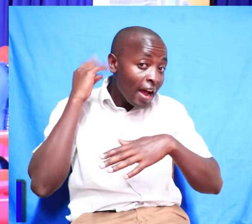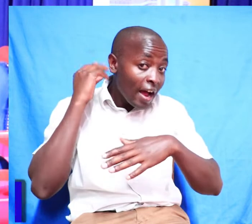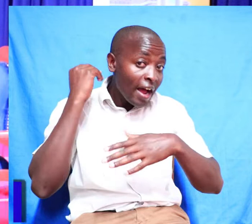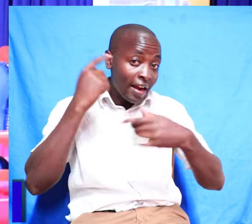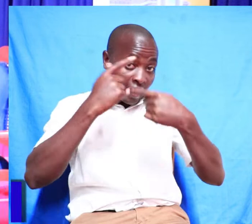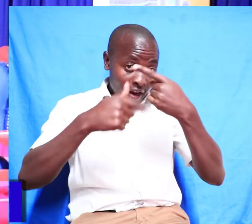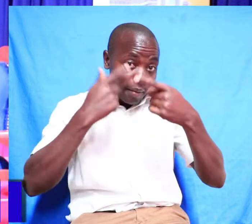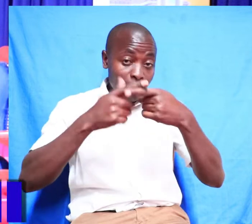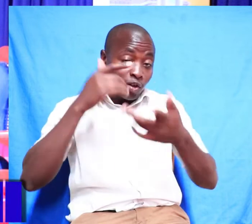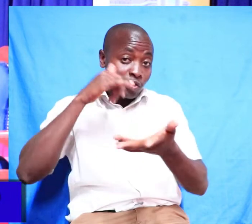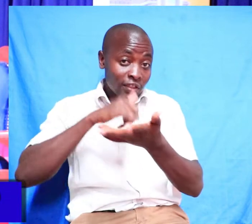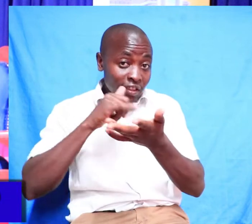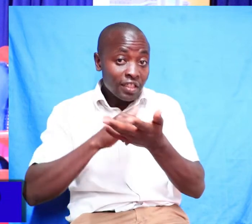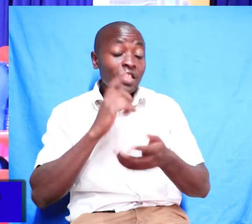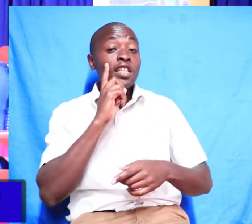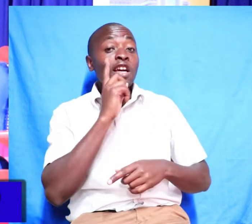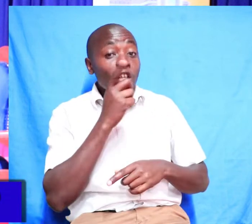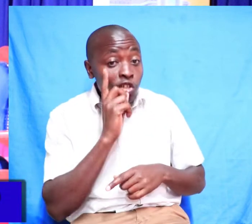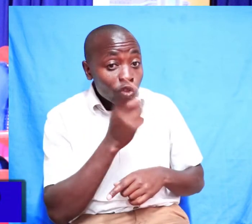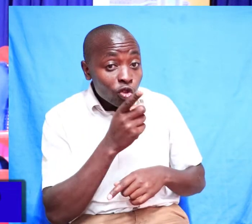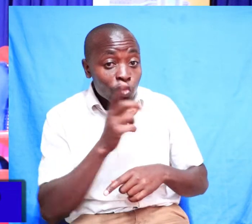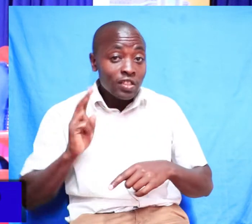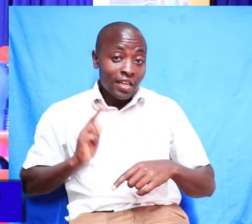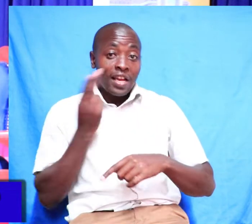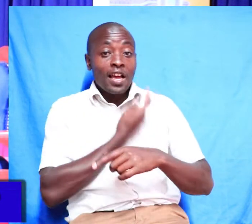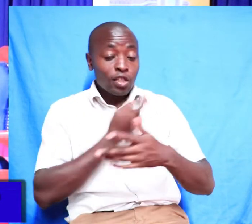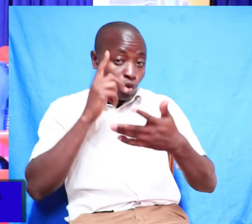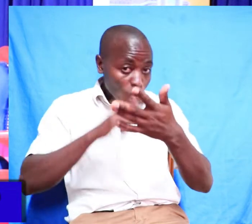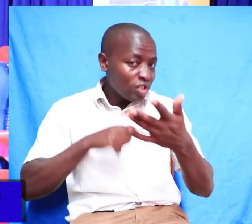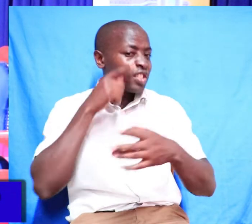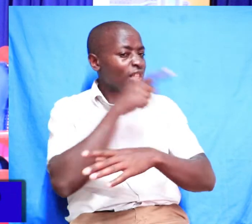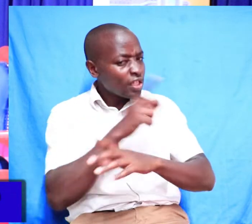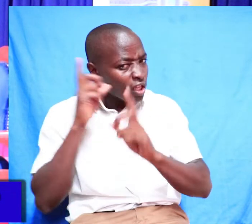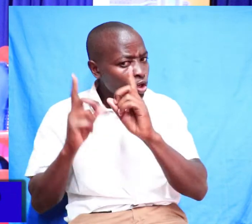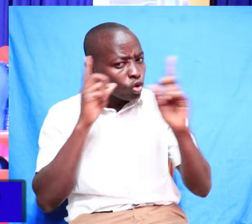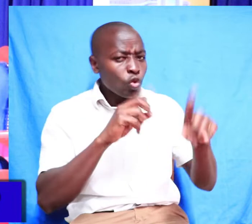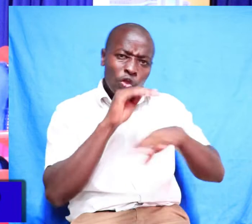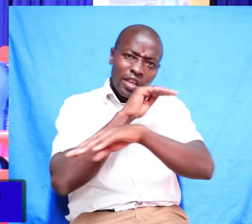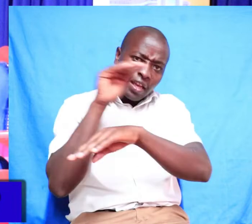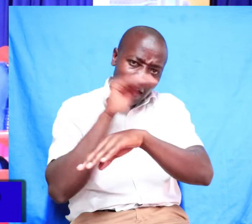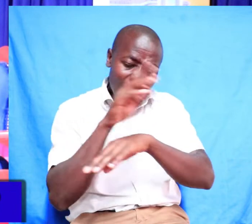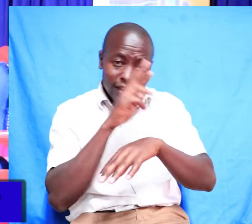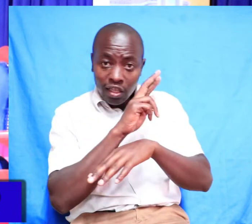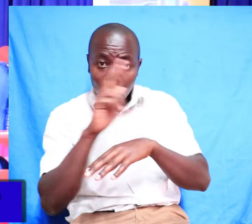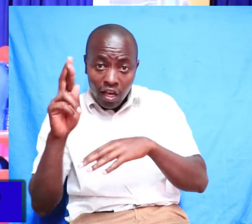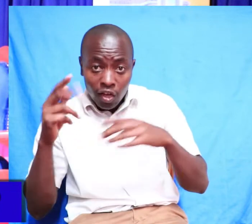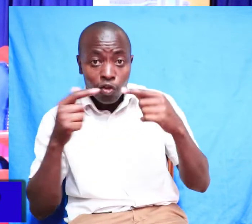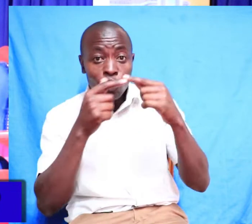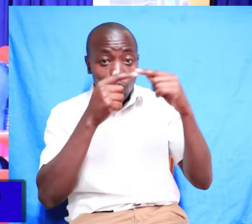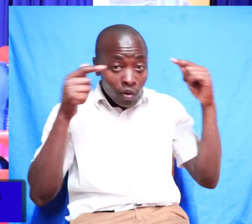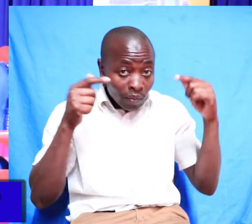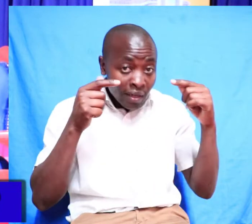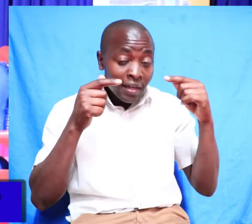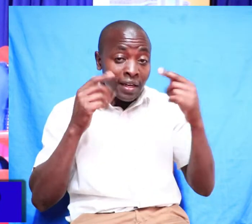they mocked and ridiculed us. 'What is this you're doing?' they asked. 'Are you rebelling against